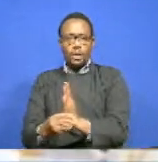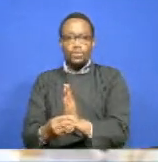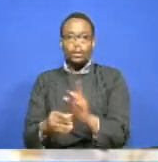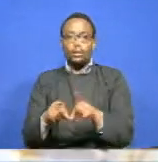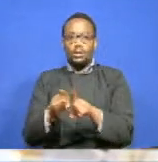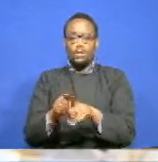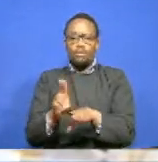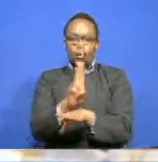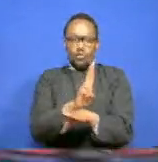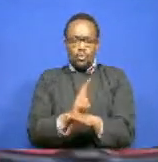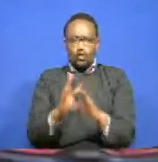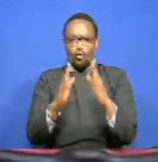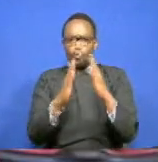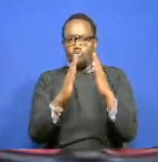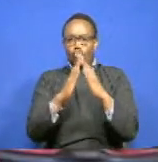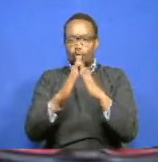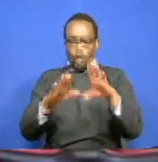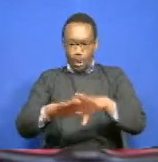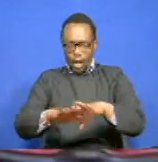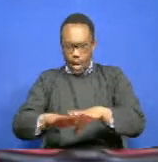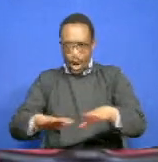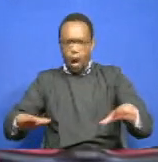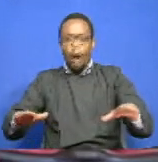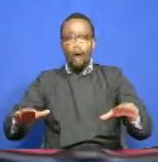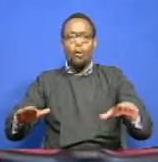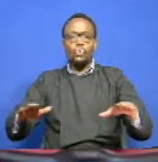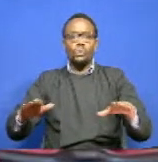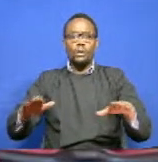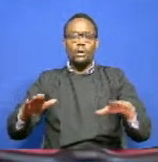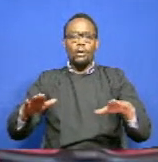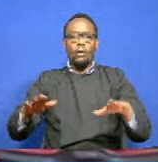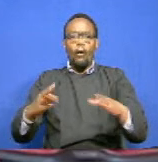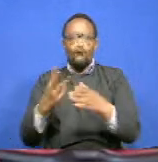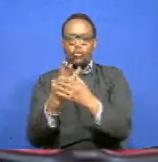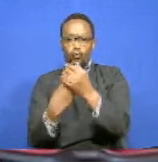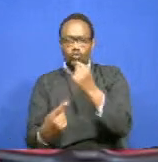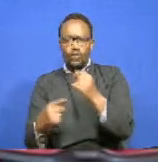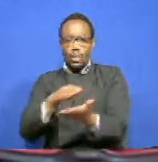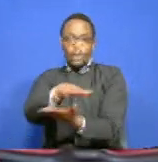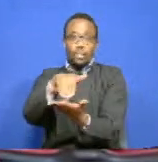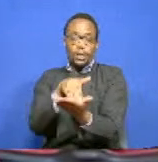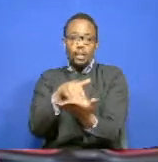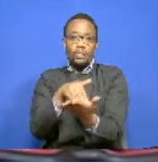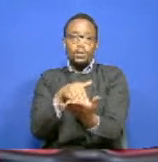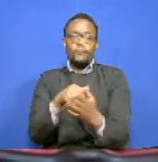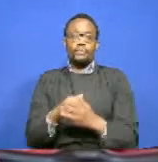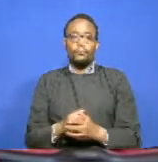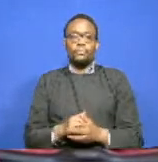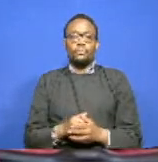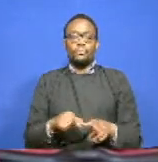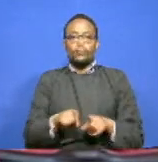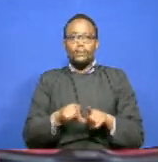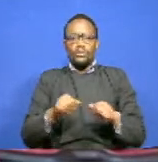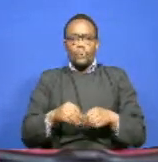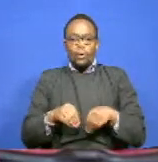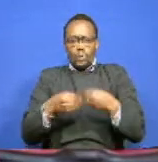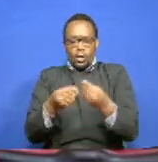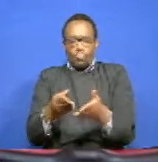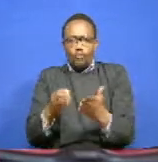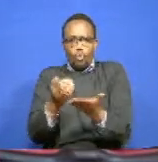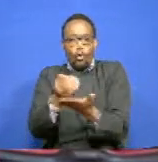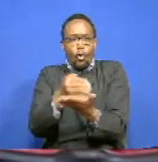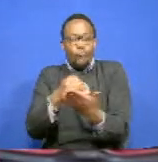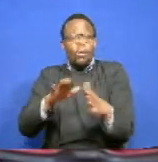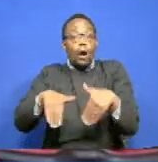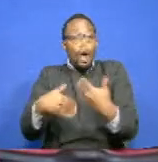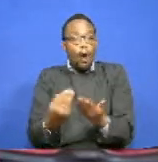use the washrooms on the ground floor of the Trinity Center. We shall continue to give our offerings through